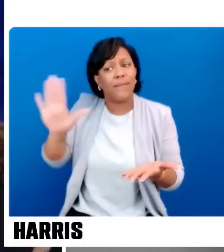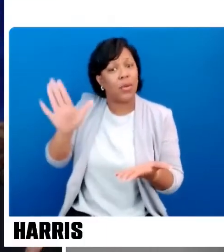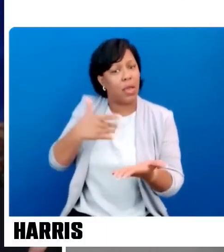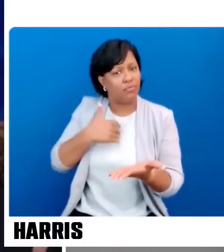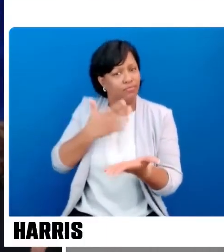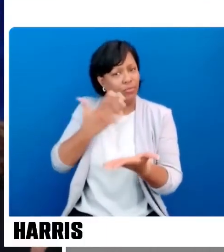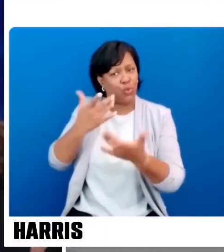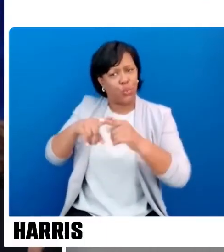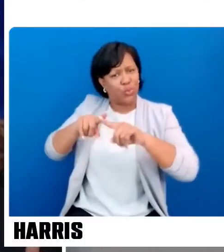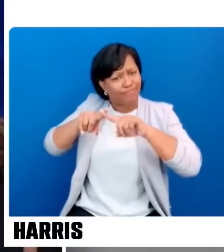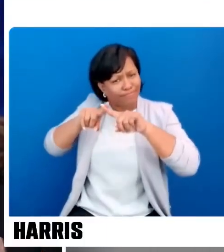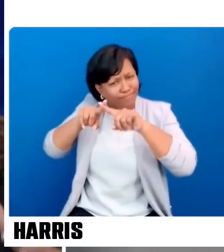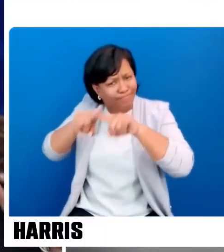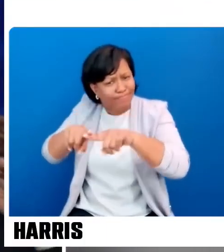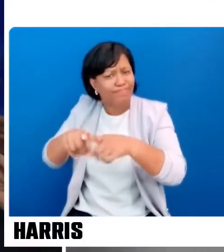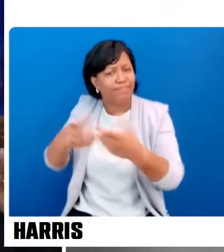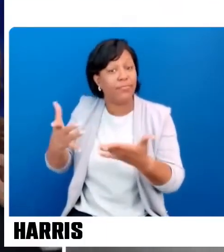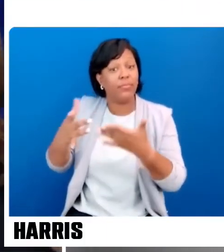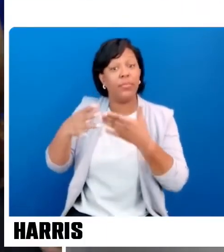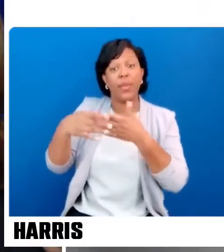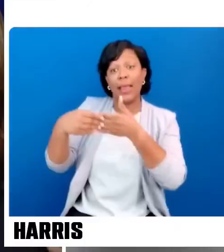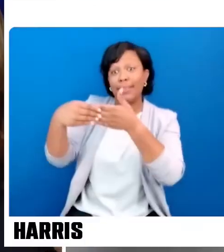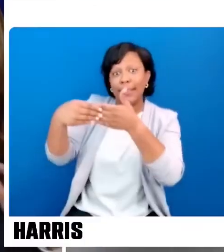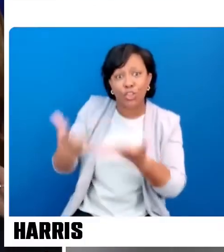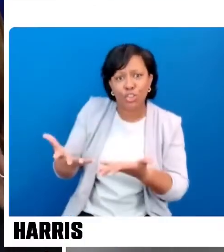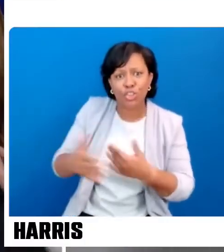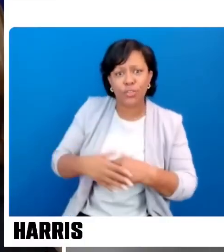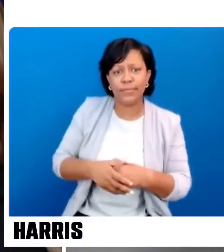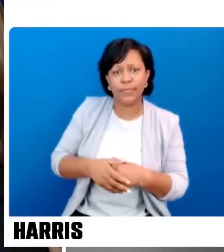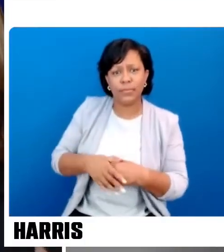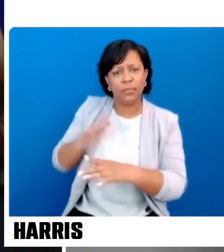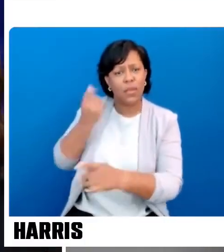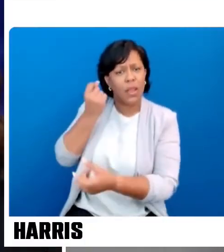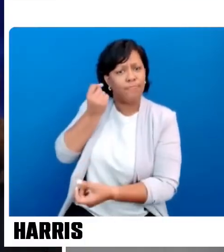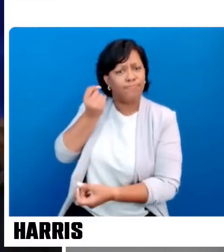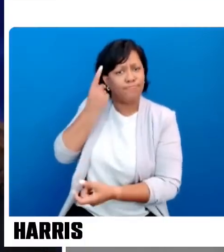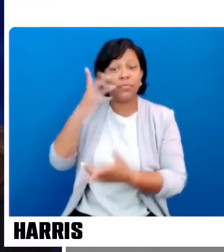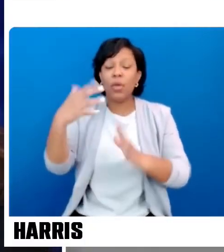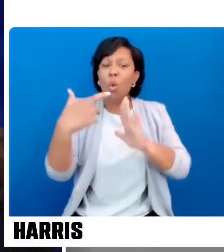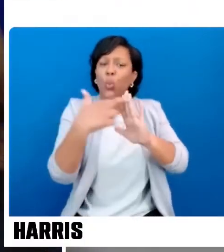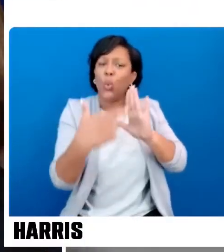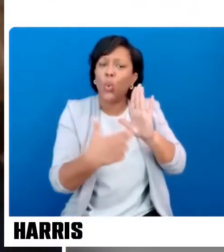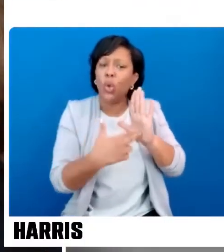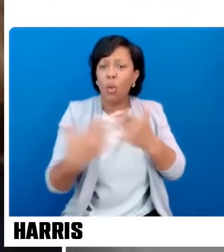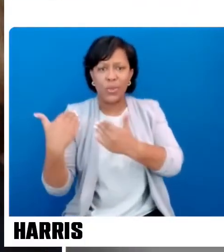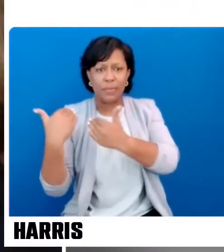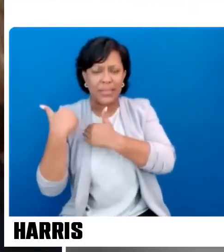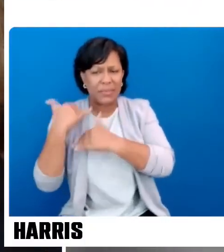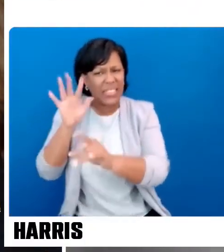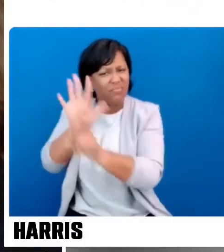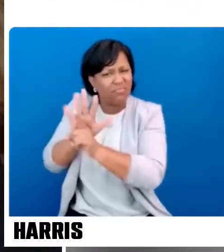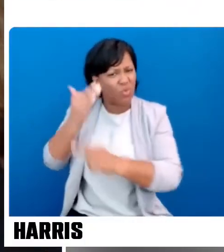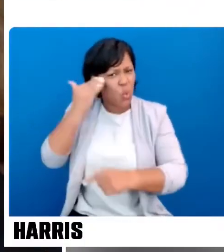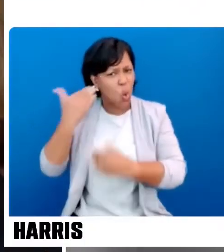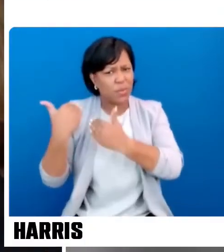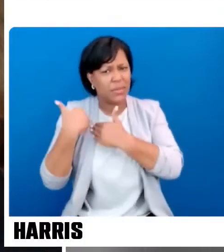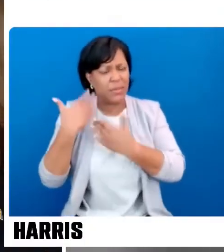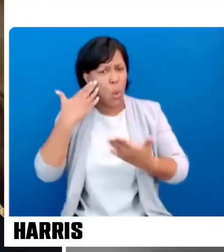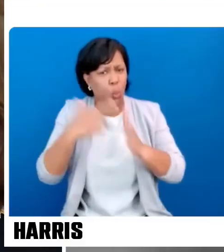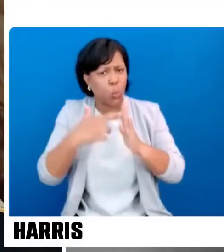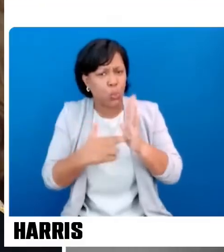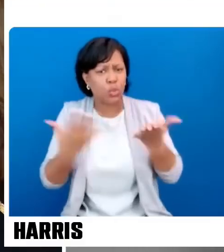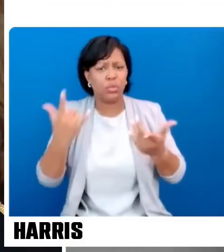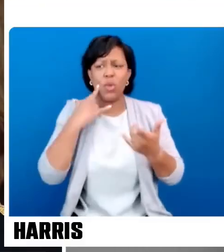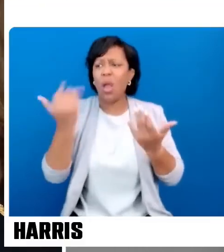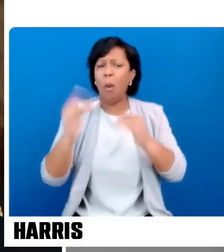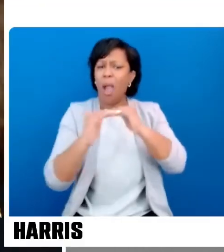and responsibility in terms of ensuring that there is stability and ensuring we stand up for our principles and not